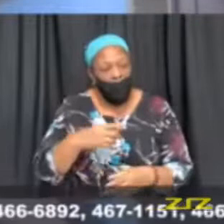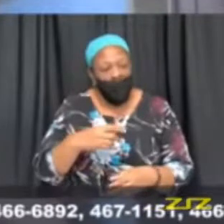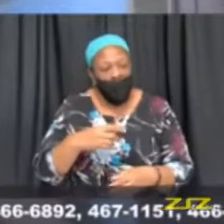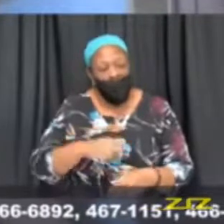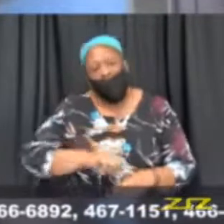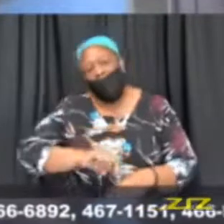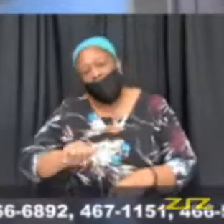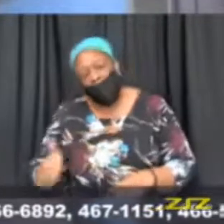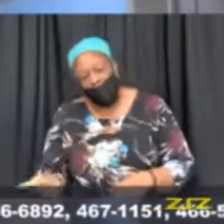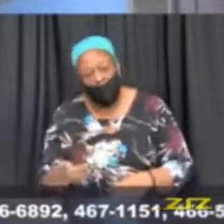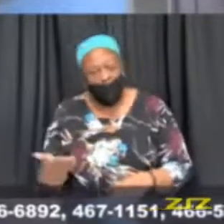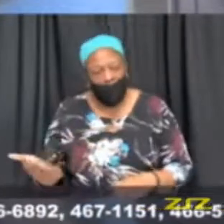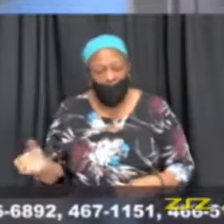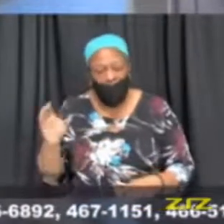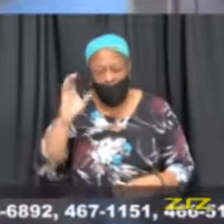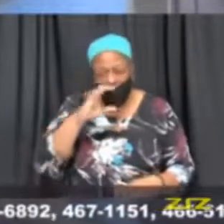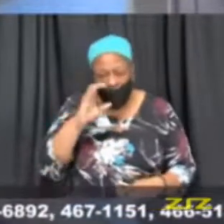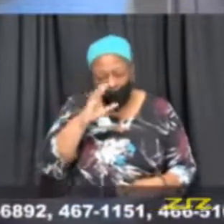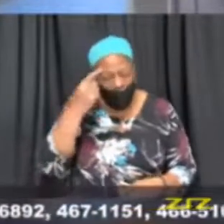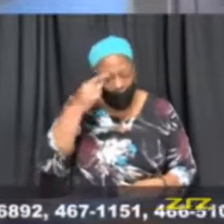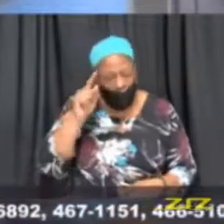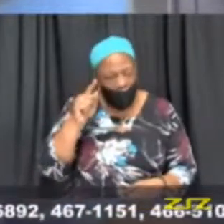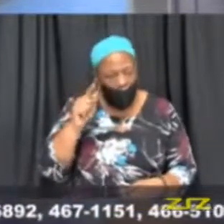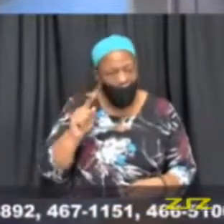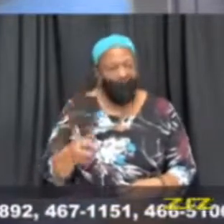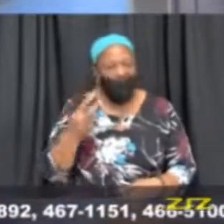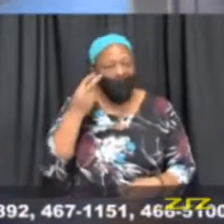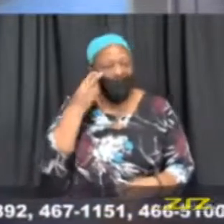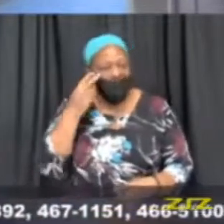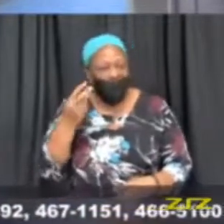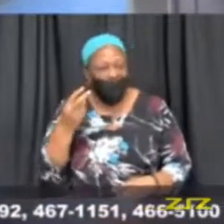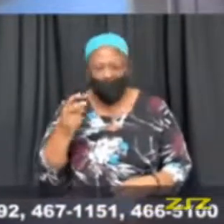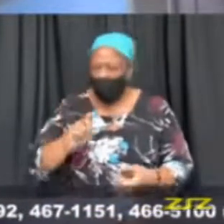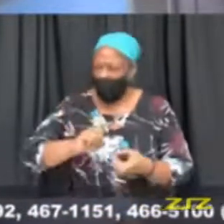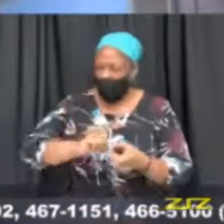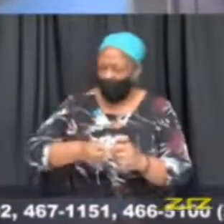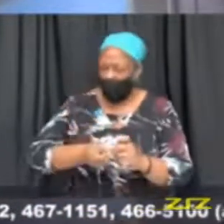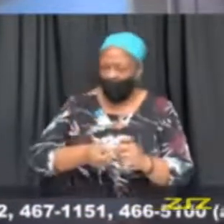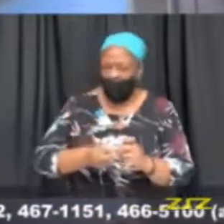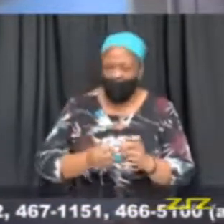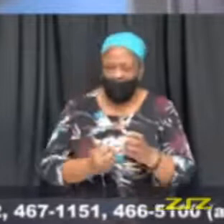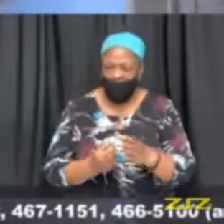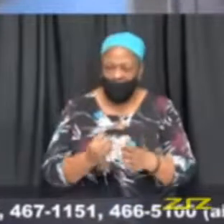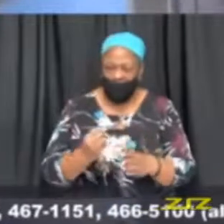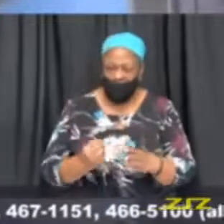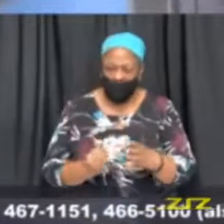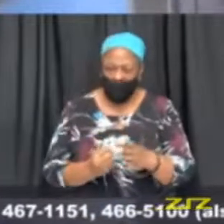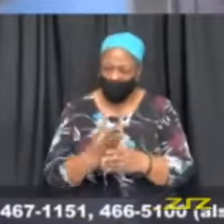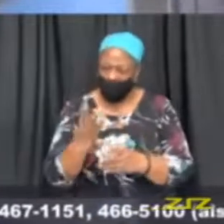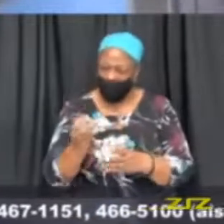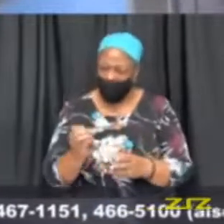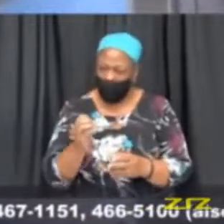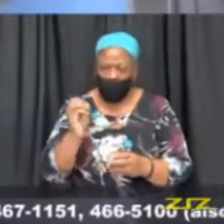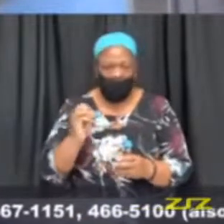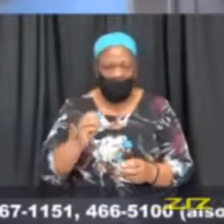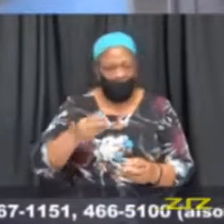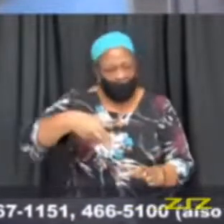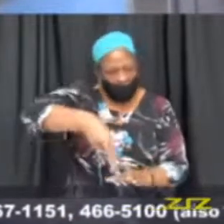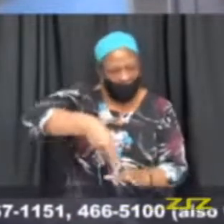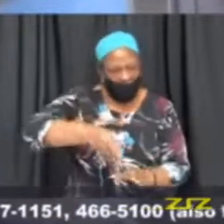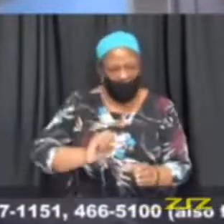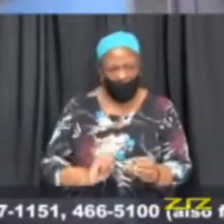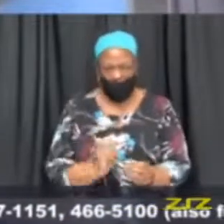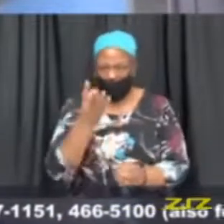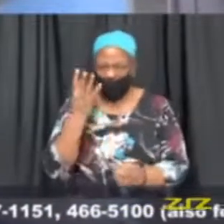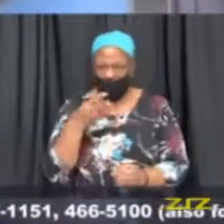that I think is most of interest right now, in that we look at the changes in the gas and the water chemistry. And actually, that's something that I